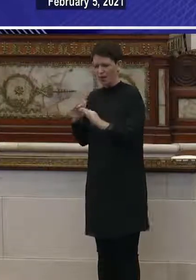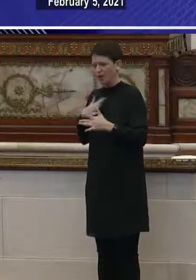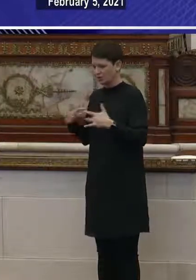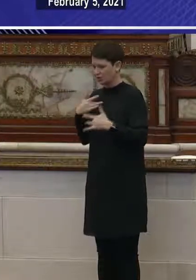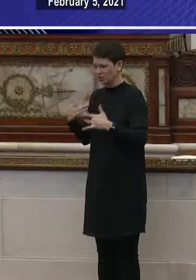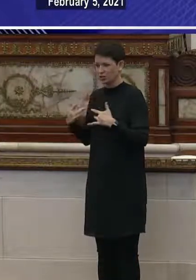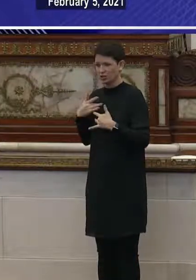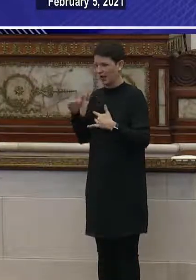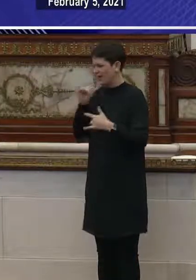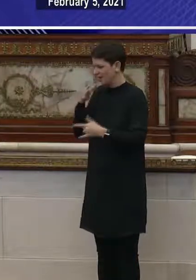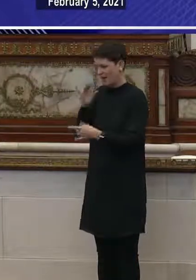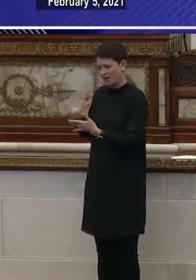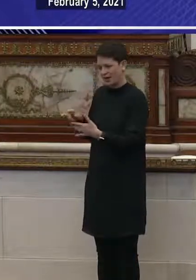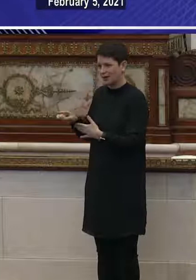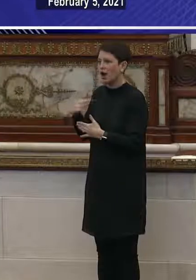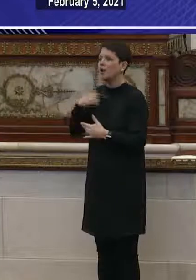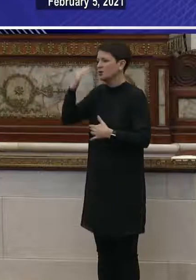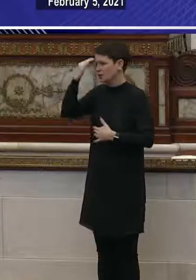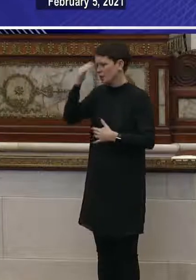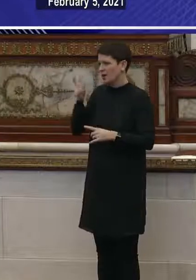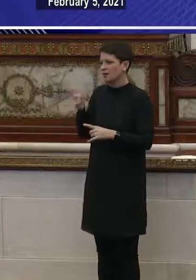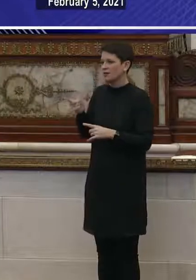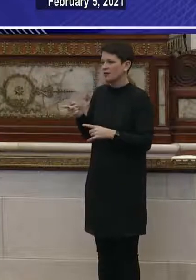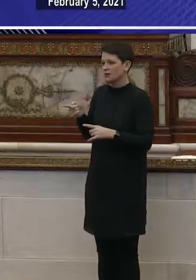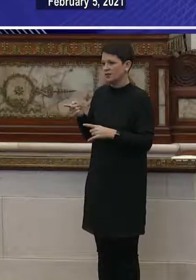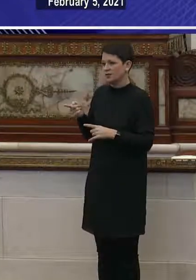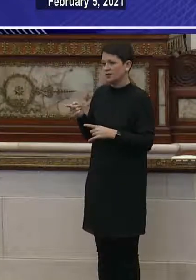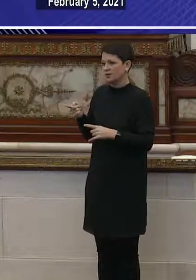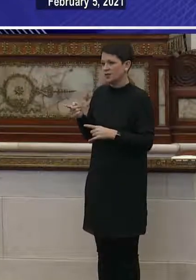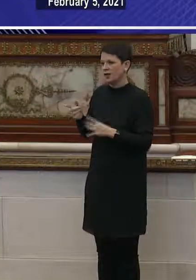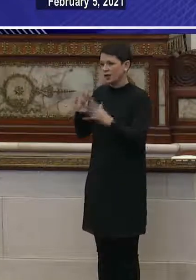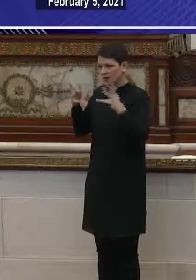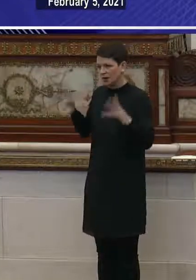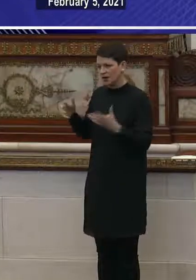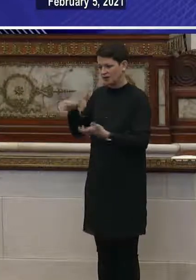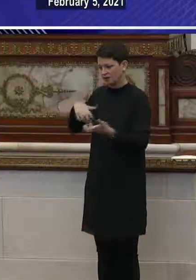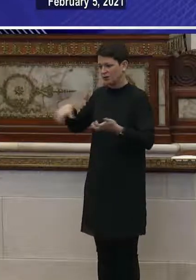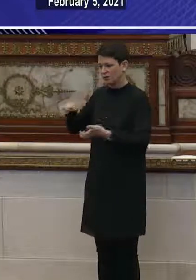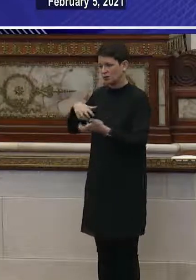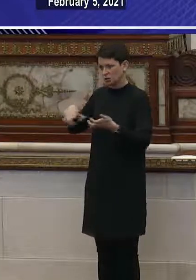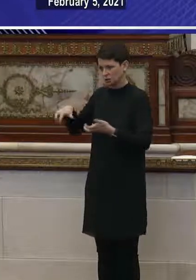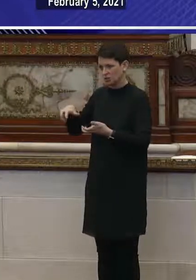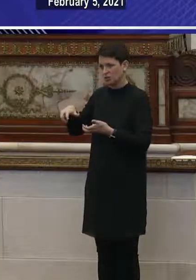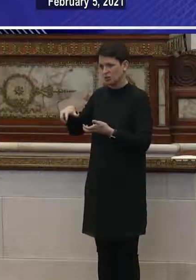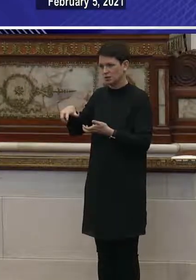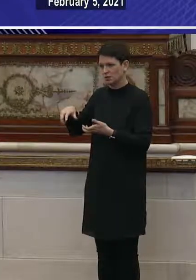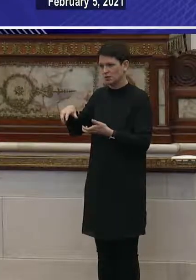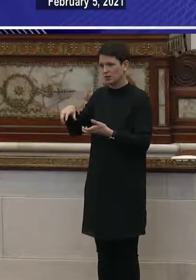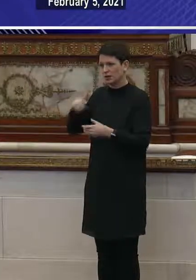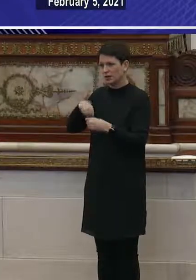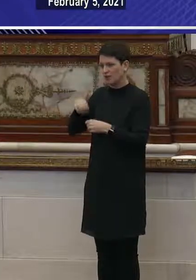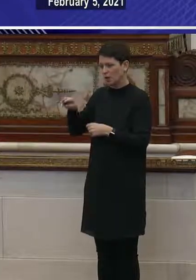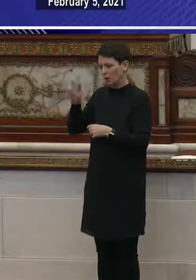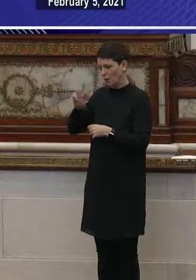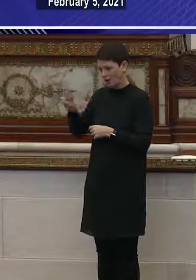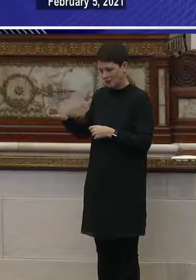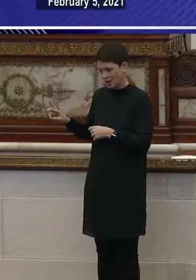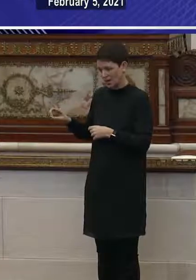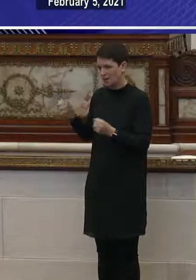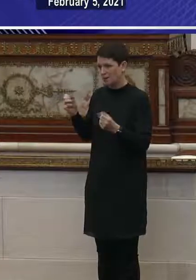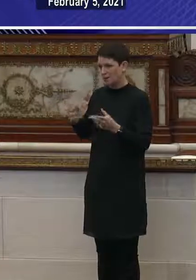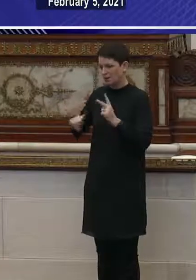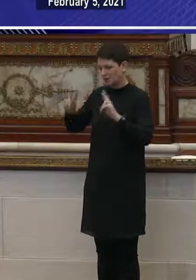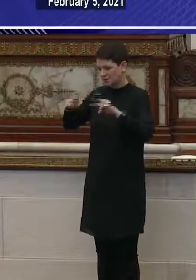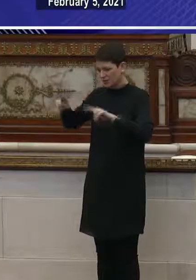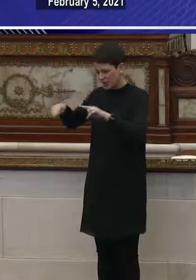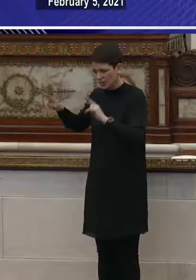like this combination. Oh, that's right. I was aware that there was a lot of confusion in their website, and that many people signed up their